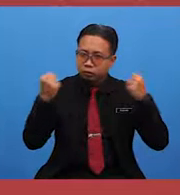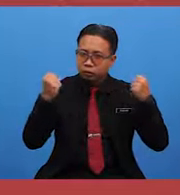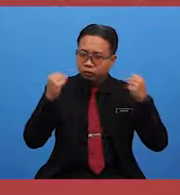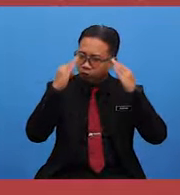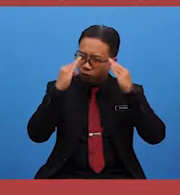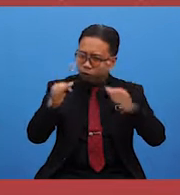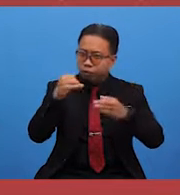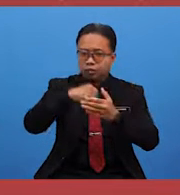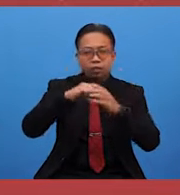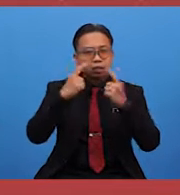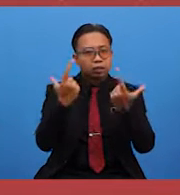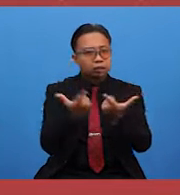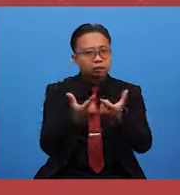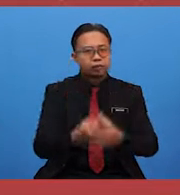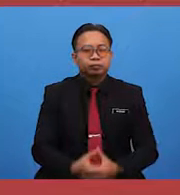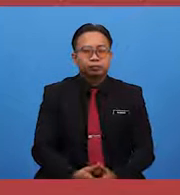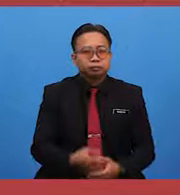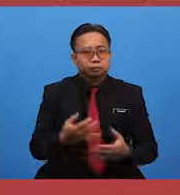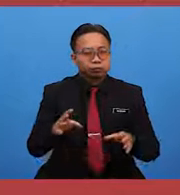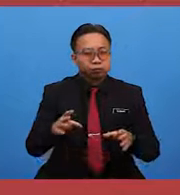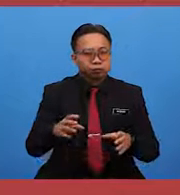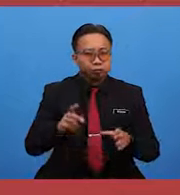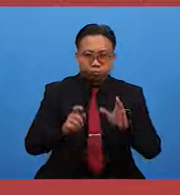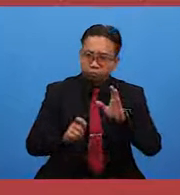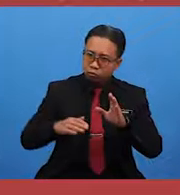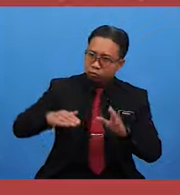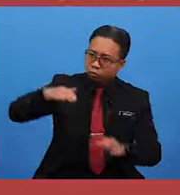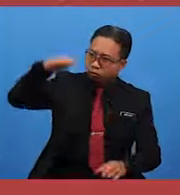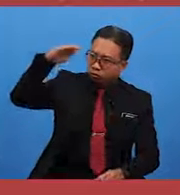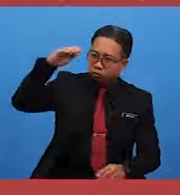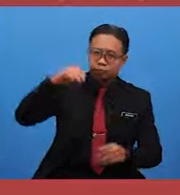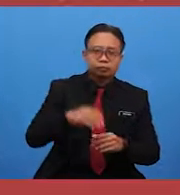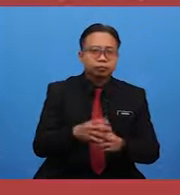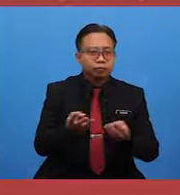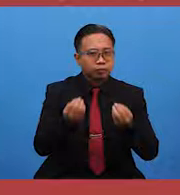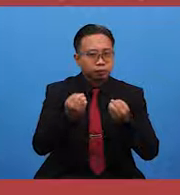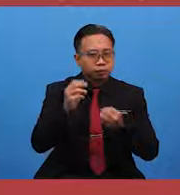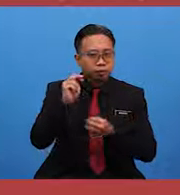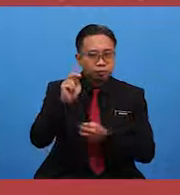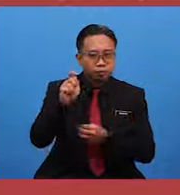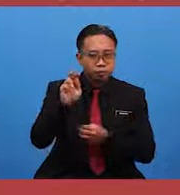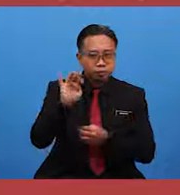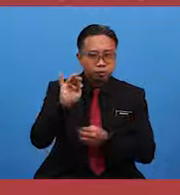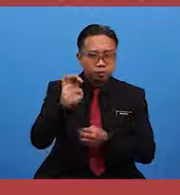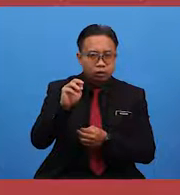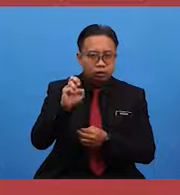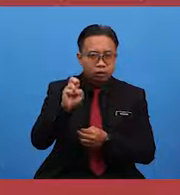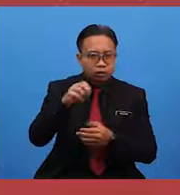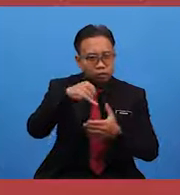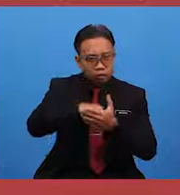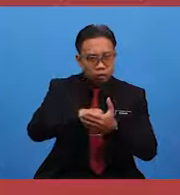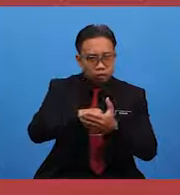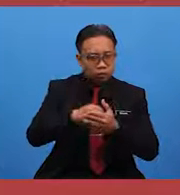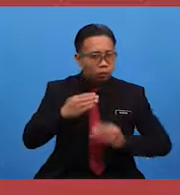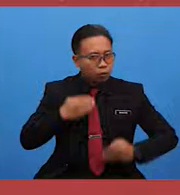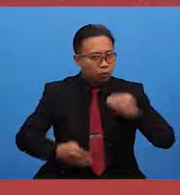class. Since you are still growing, lacking certain nutrients and minerals in the body can cause you